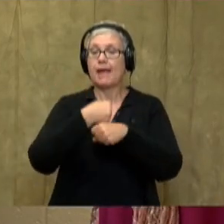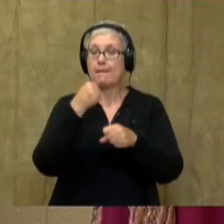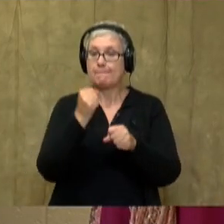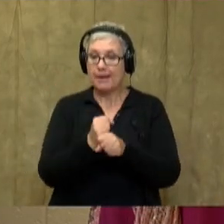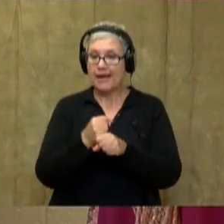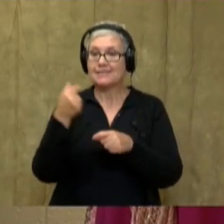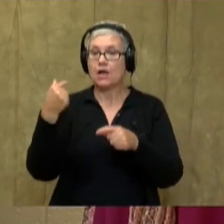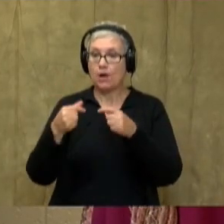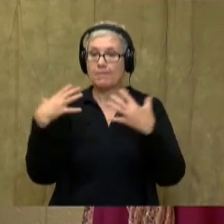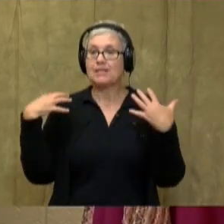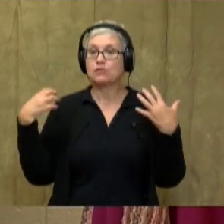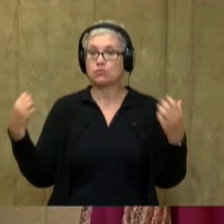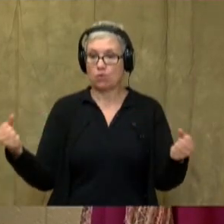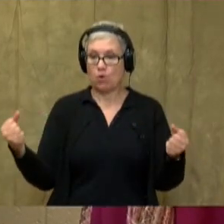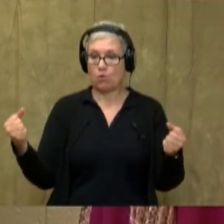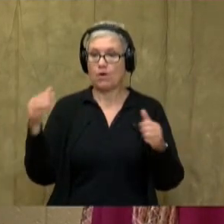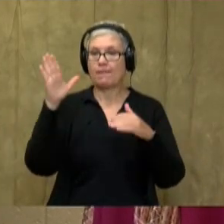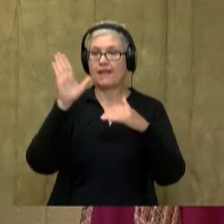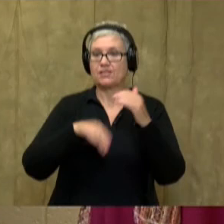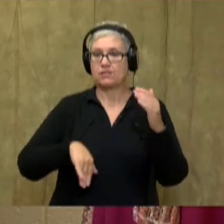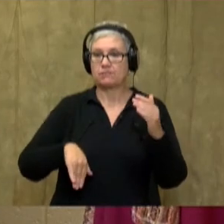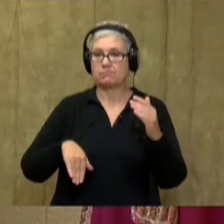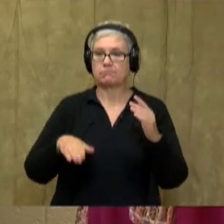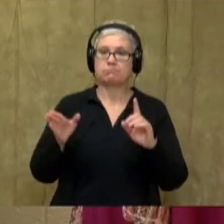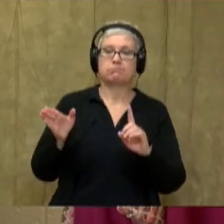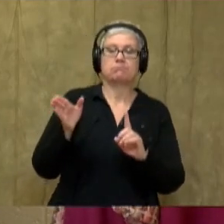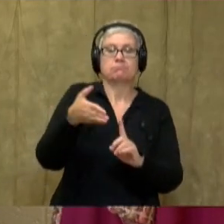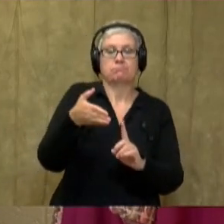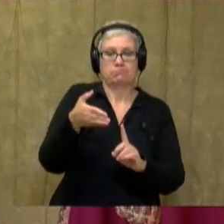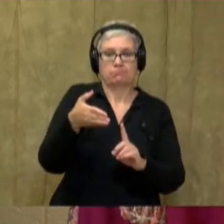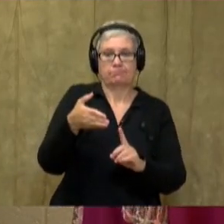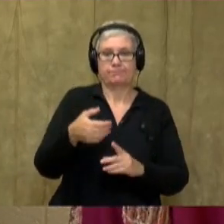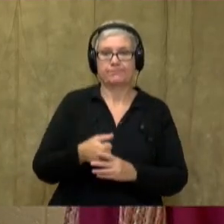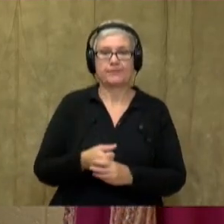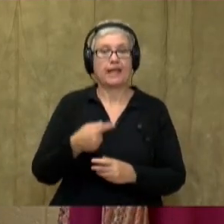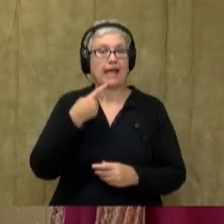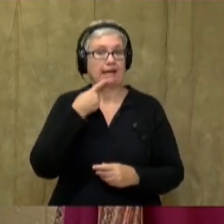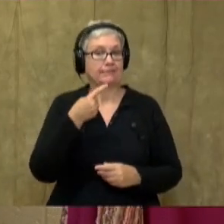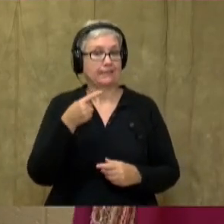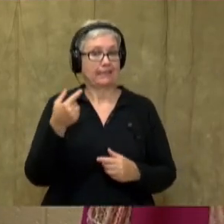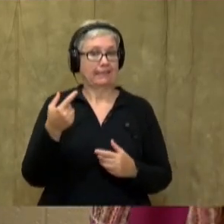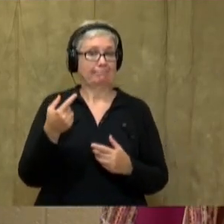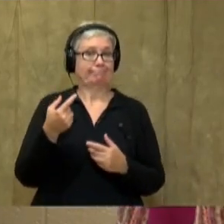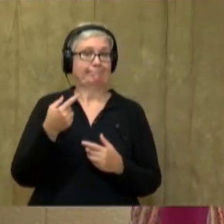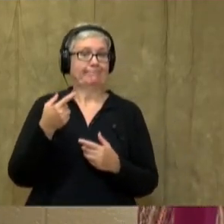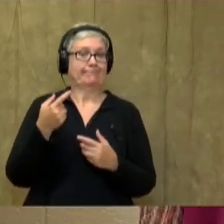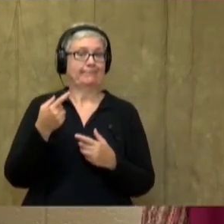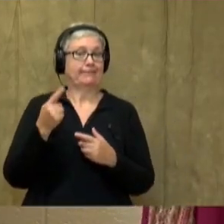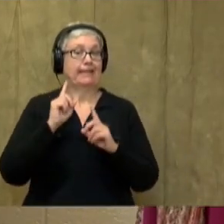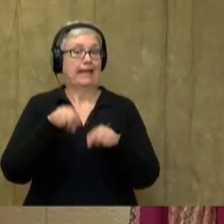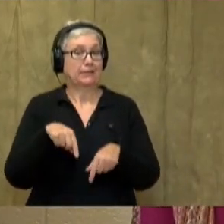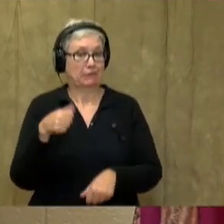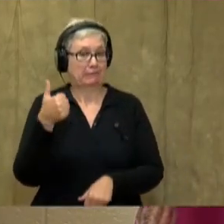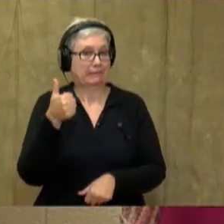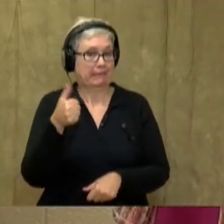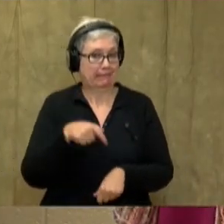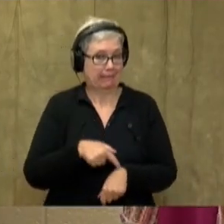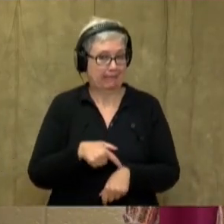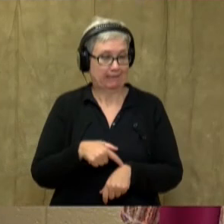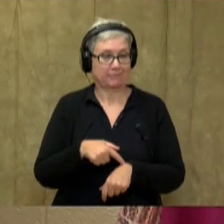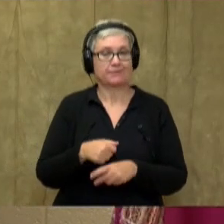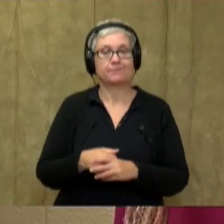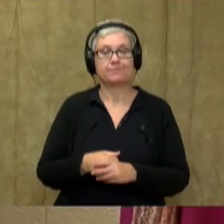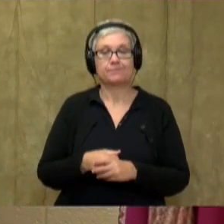arguments stronger than just persuasion? I've said it at least 10 times during this video. Okay, email your answer